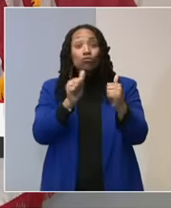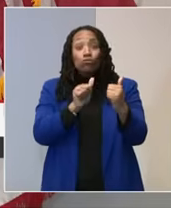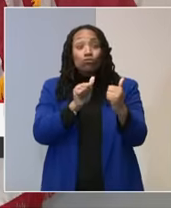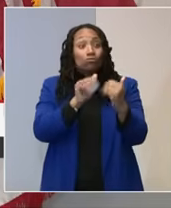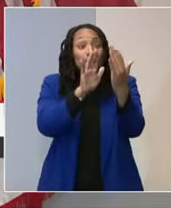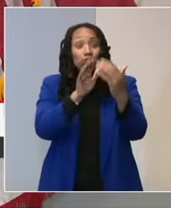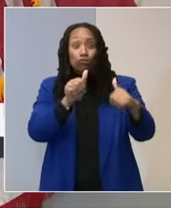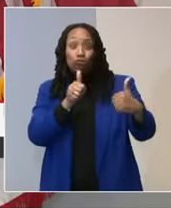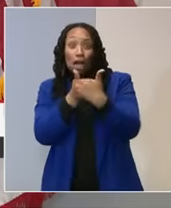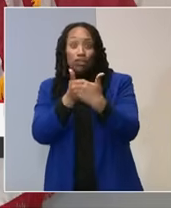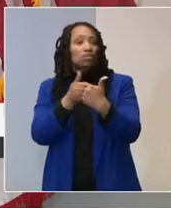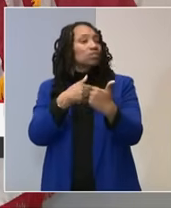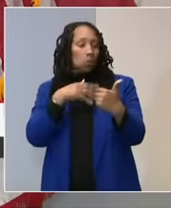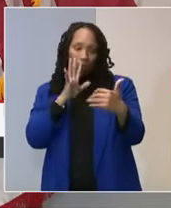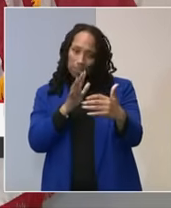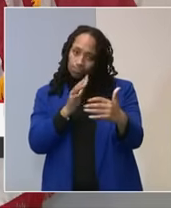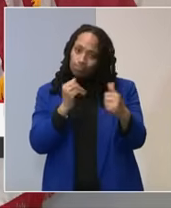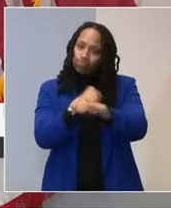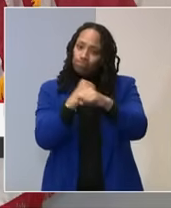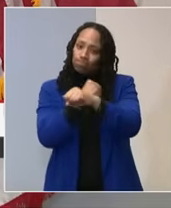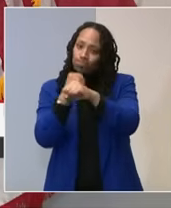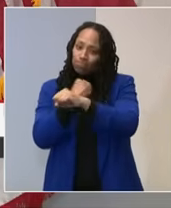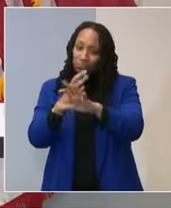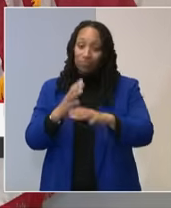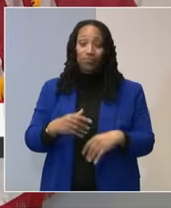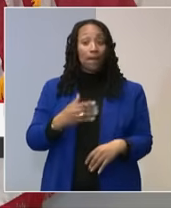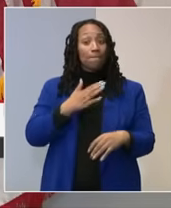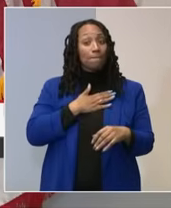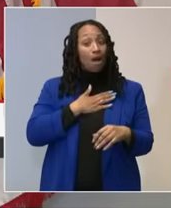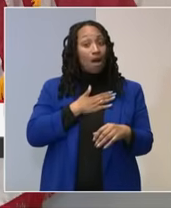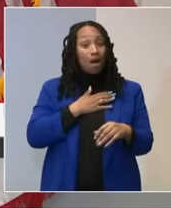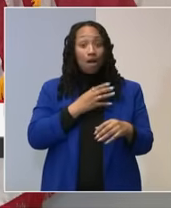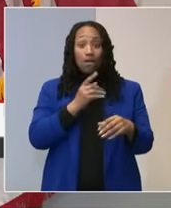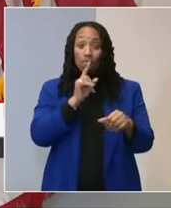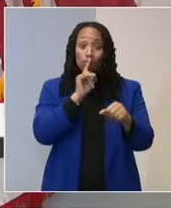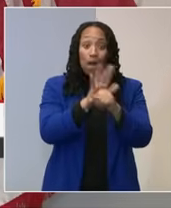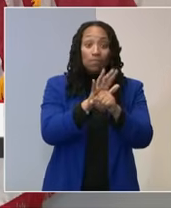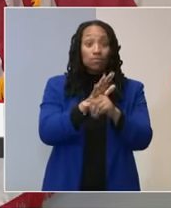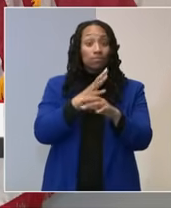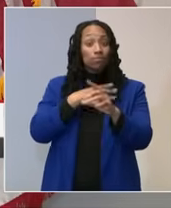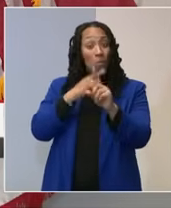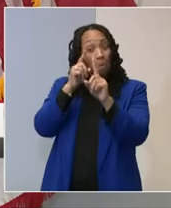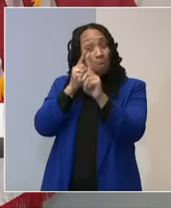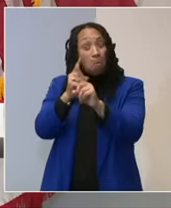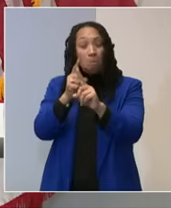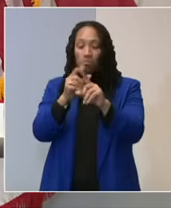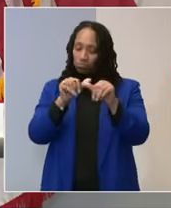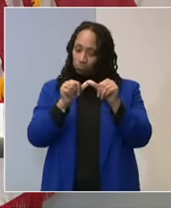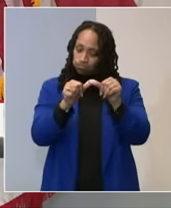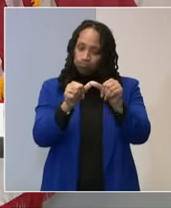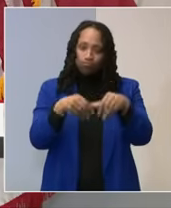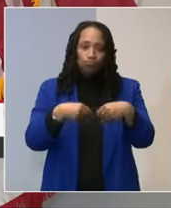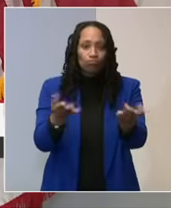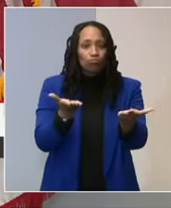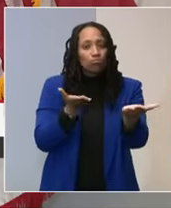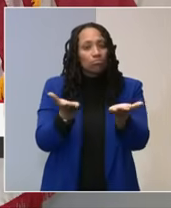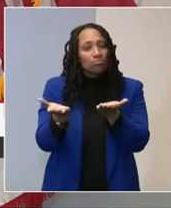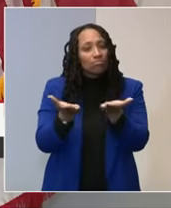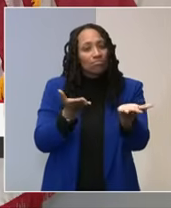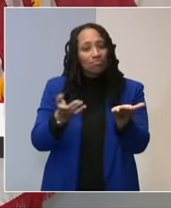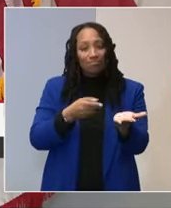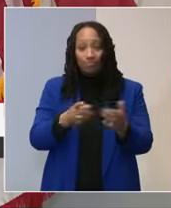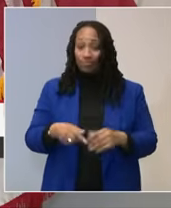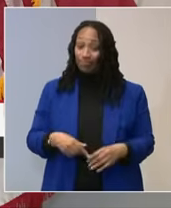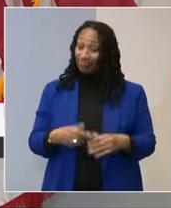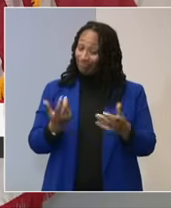that I have promised. I will assess where we are with those, and I will take them as far as I can. And I think I'll be